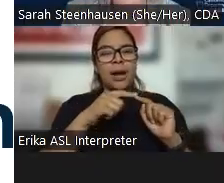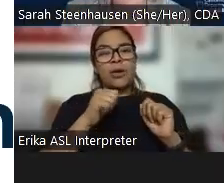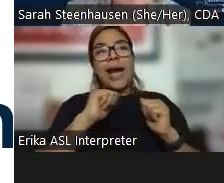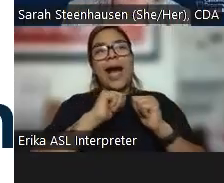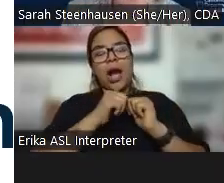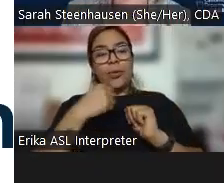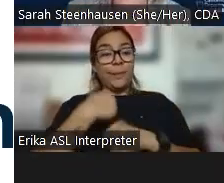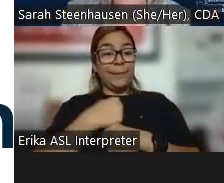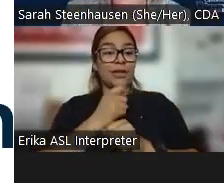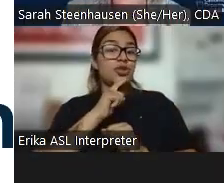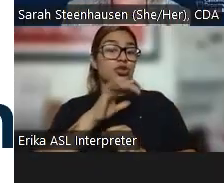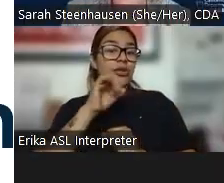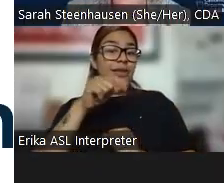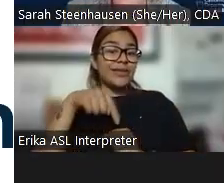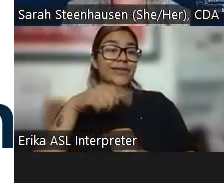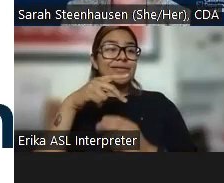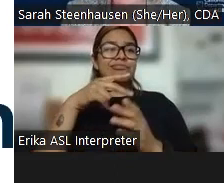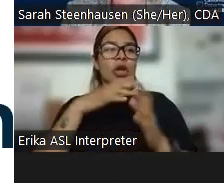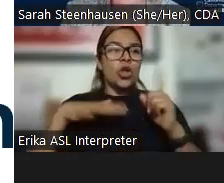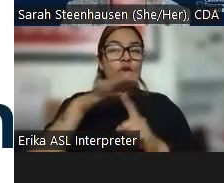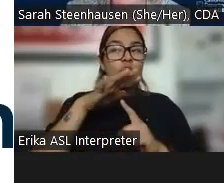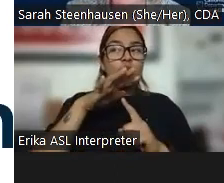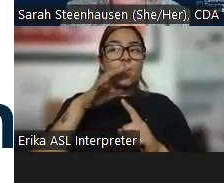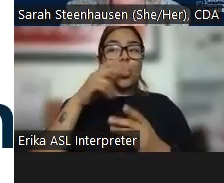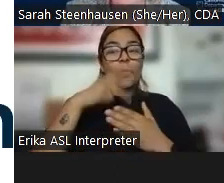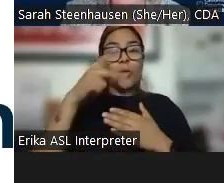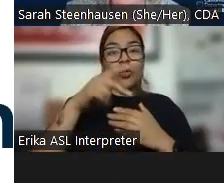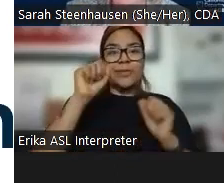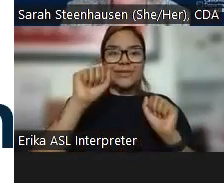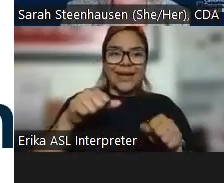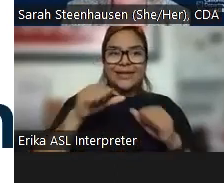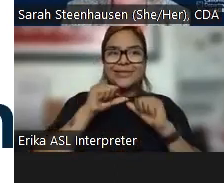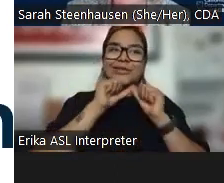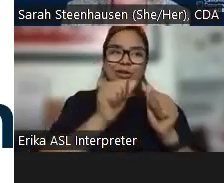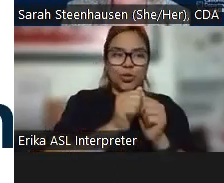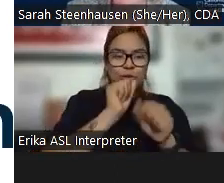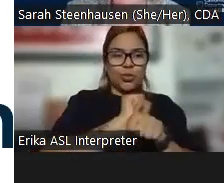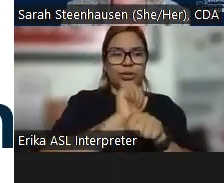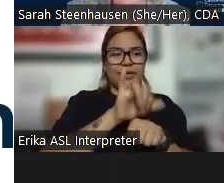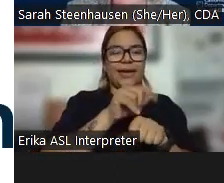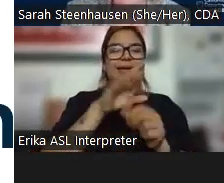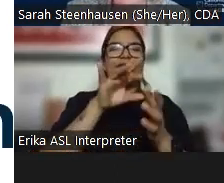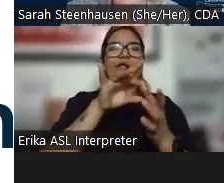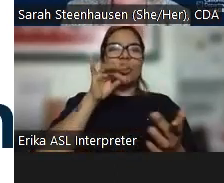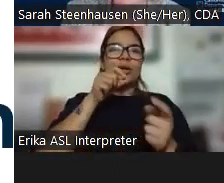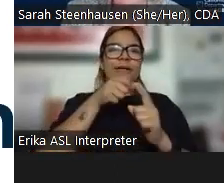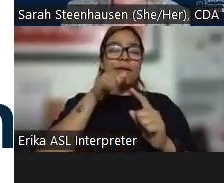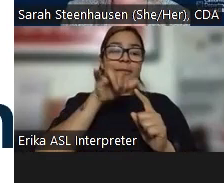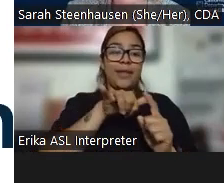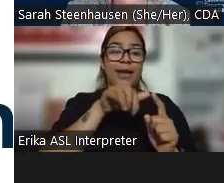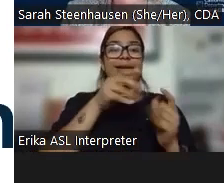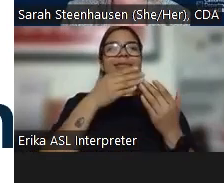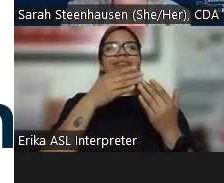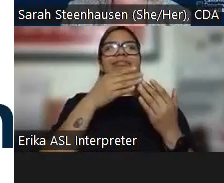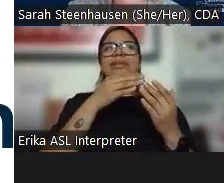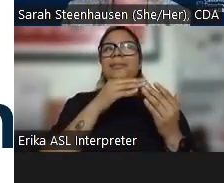sure that these local projects have the capacity to do that, so we can glean important lessons for how to structure one on a larger